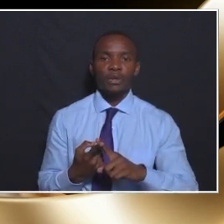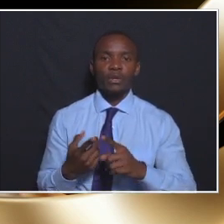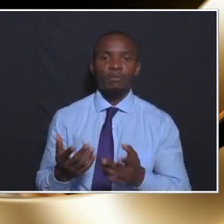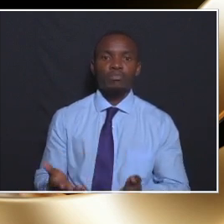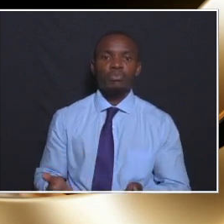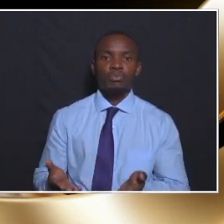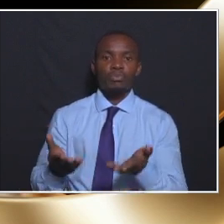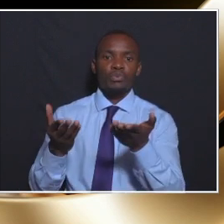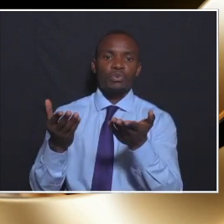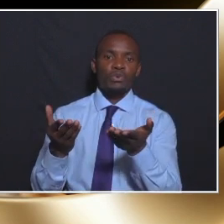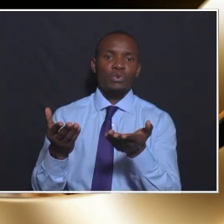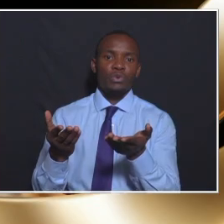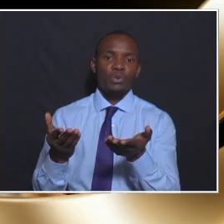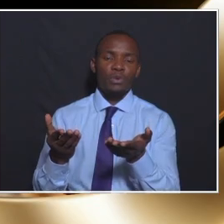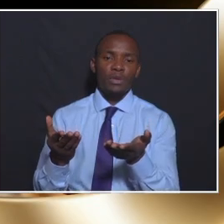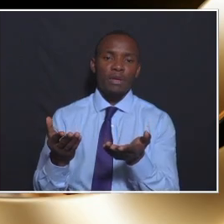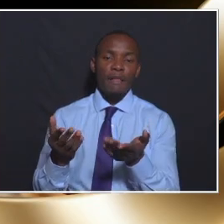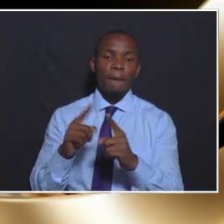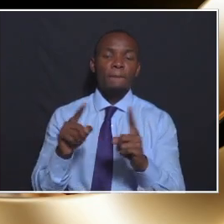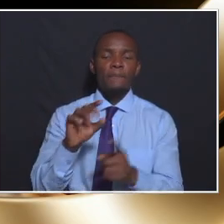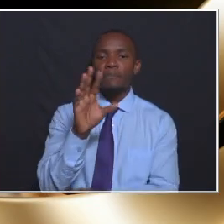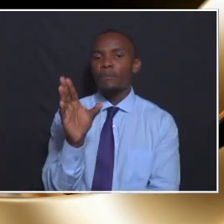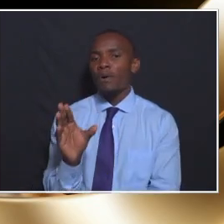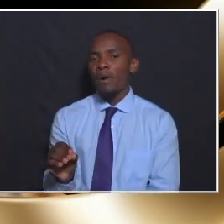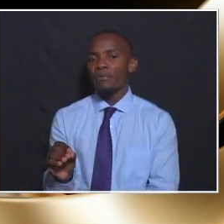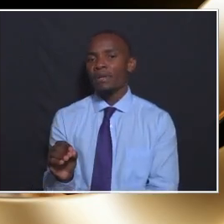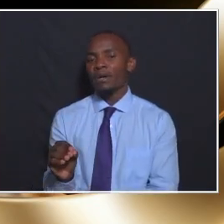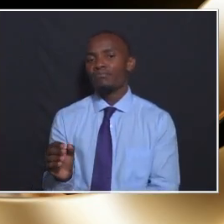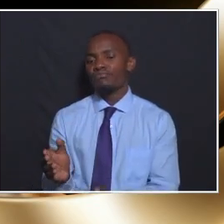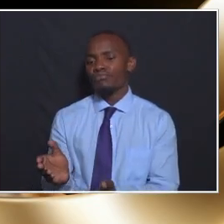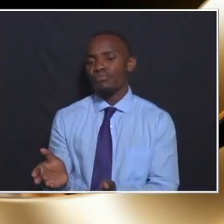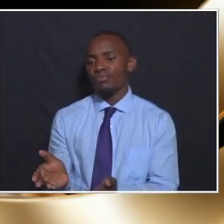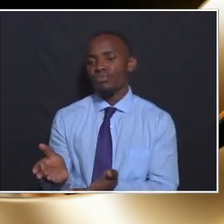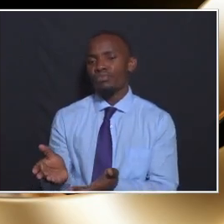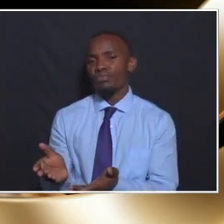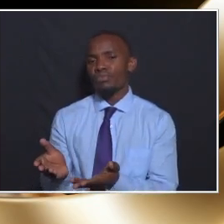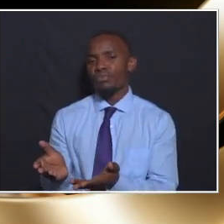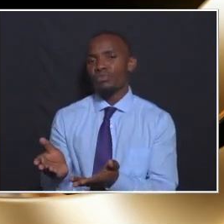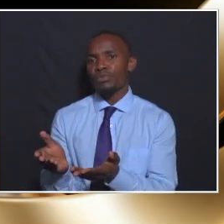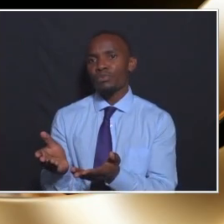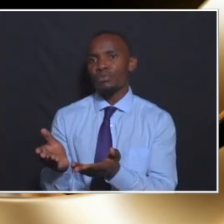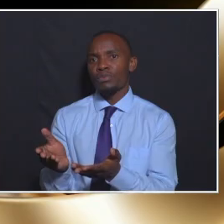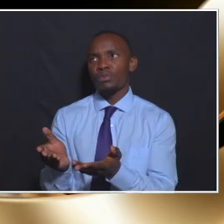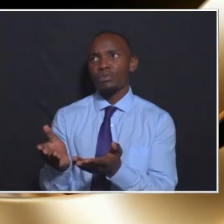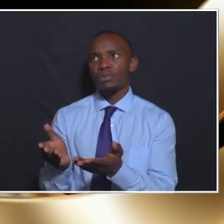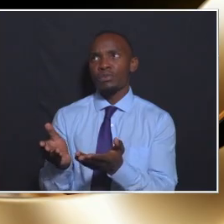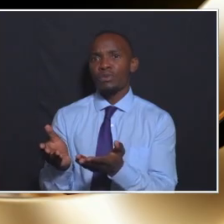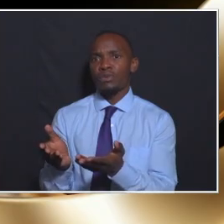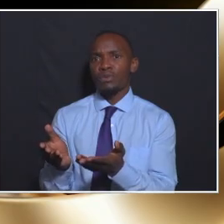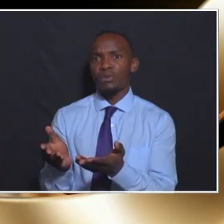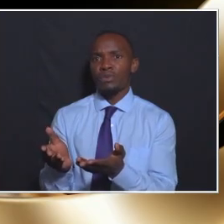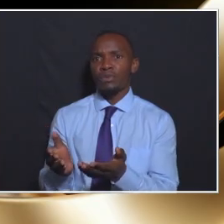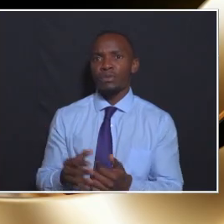but Africa is slowly on the rise. We're really slowly rising, and that's why I'm